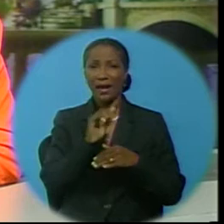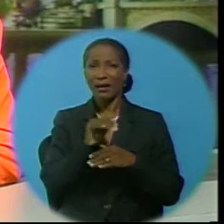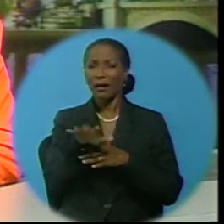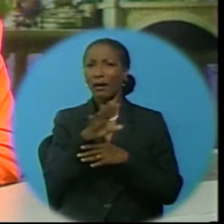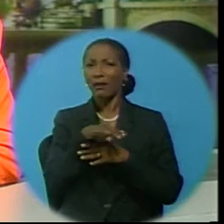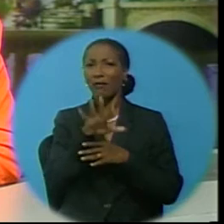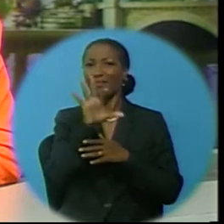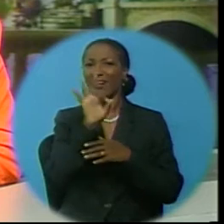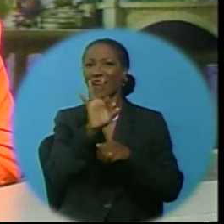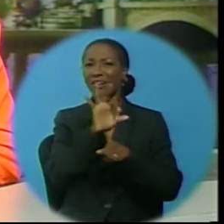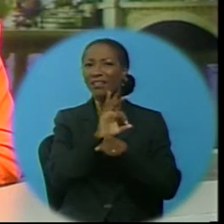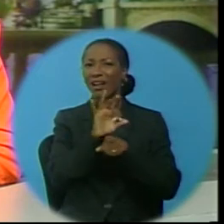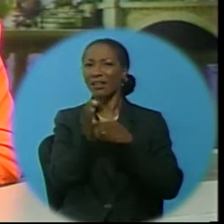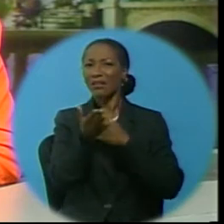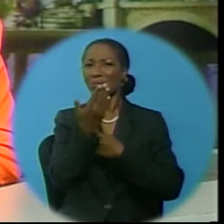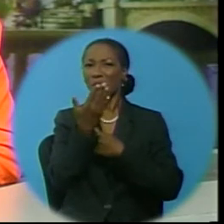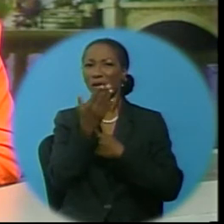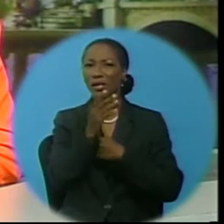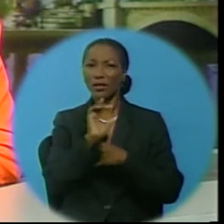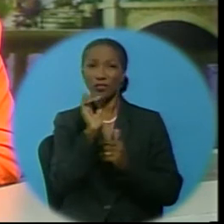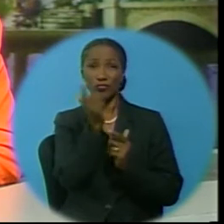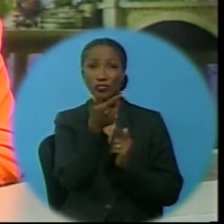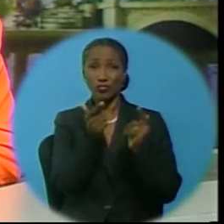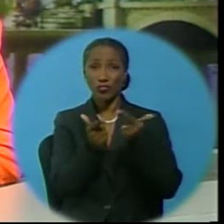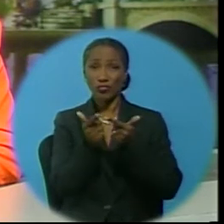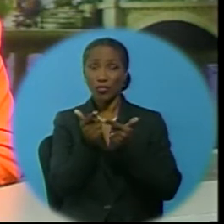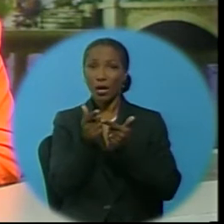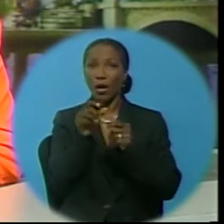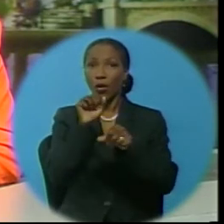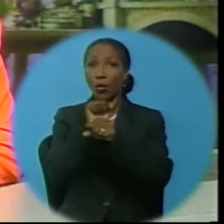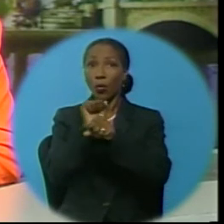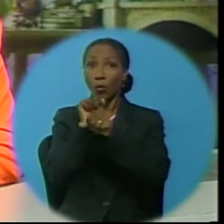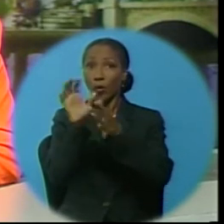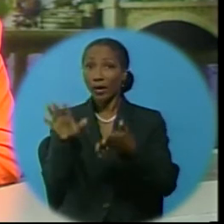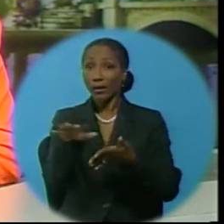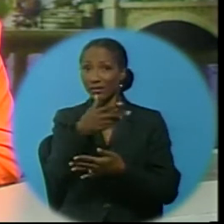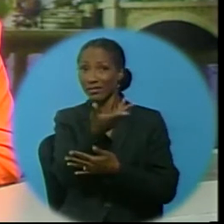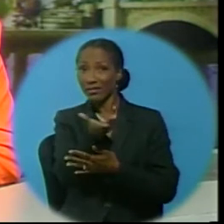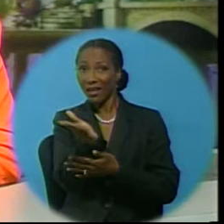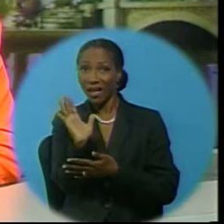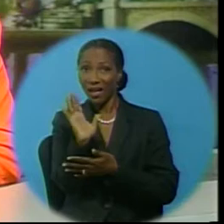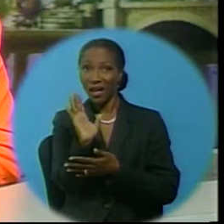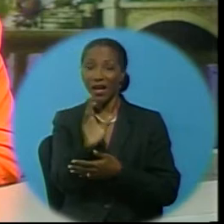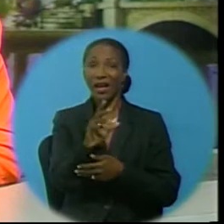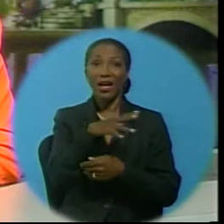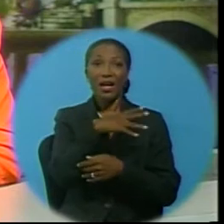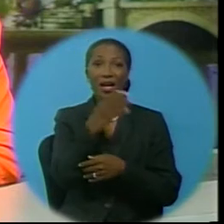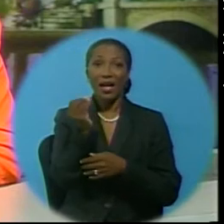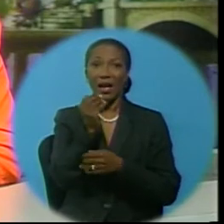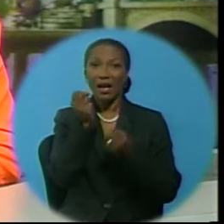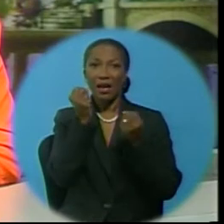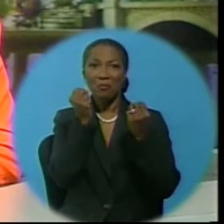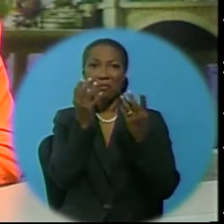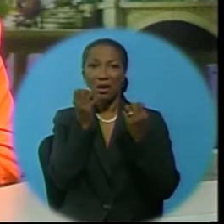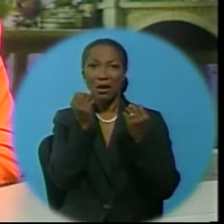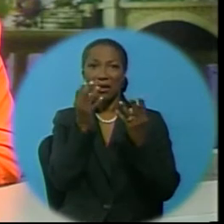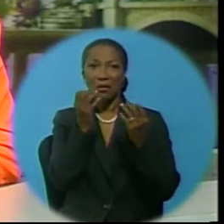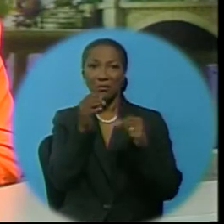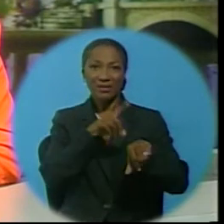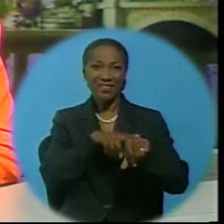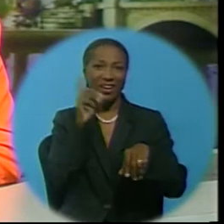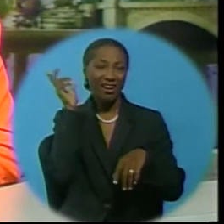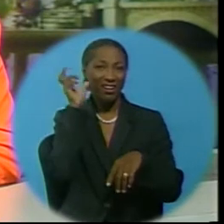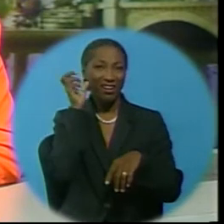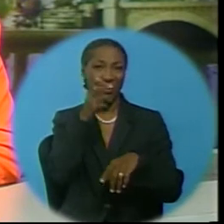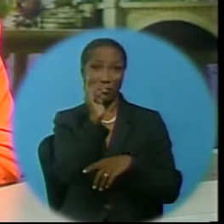in a shootout while workers were going about their duties. CBC understands numerous gunshots rang out in the area and the gunmen escaped through